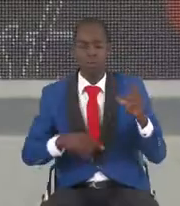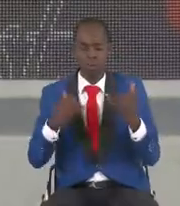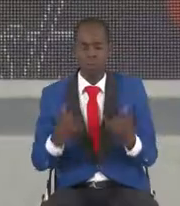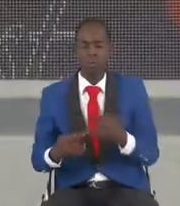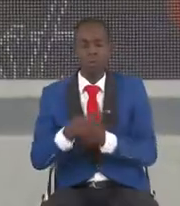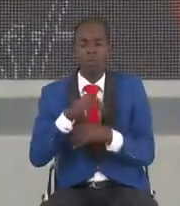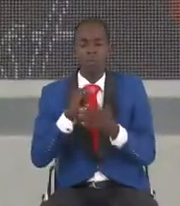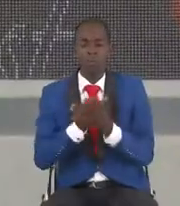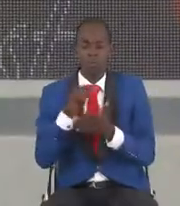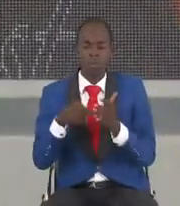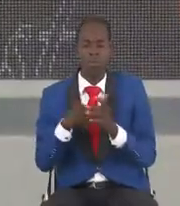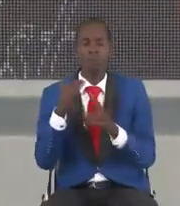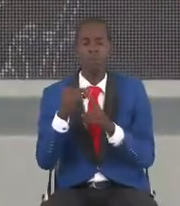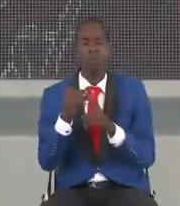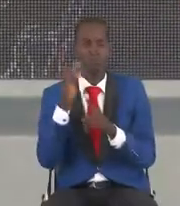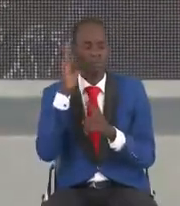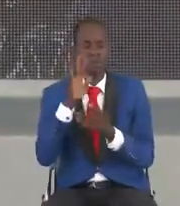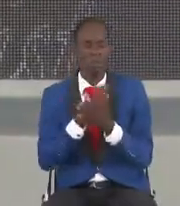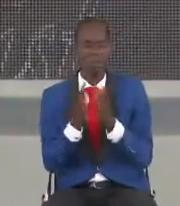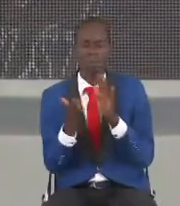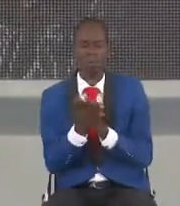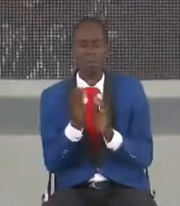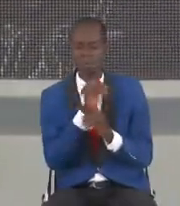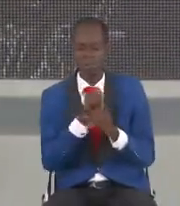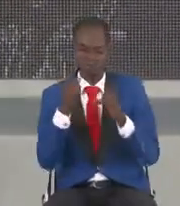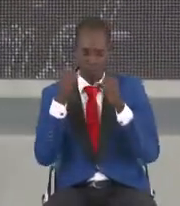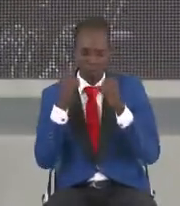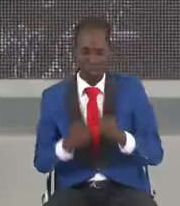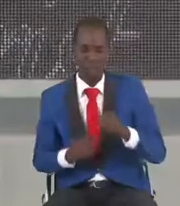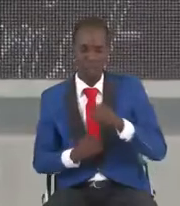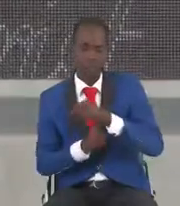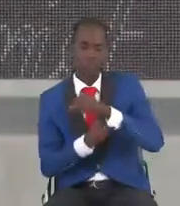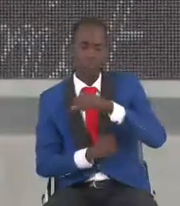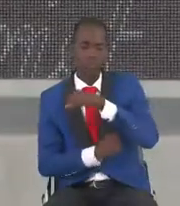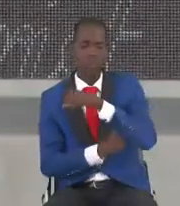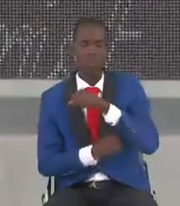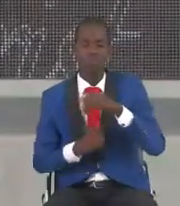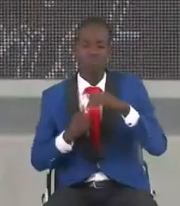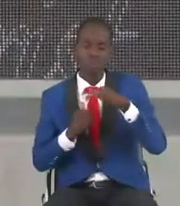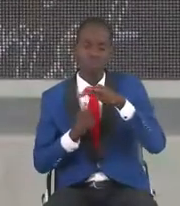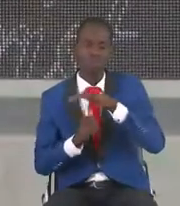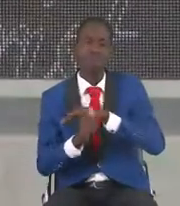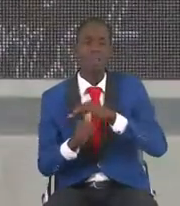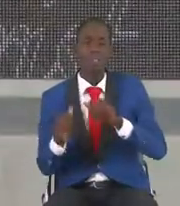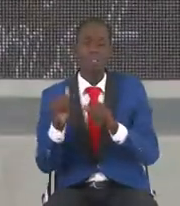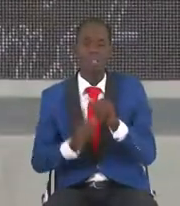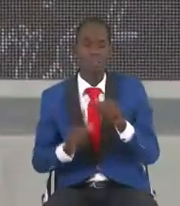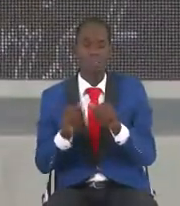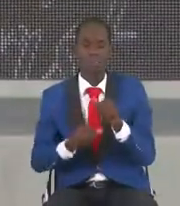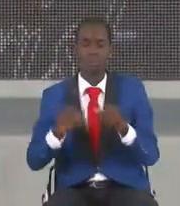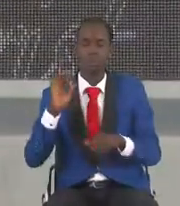this word will become a solid support under every minister,